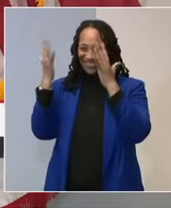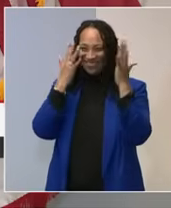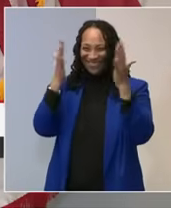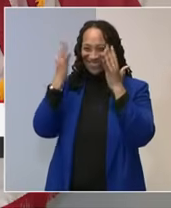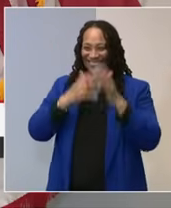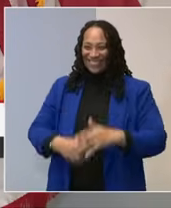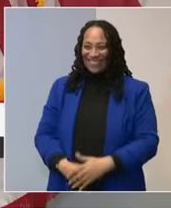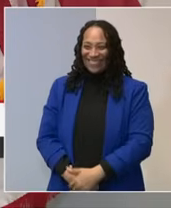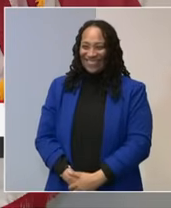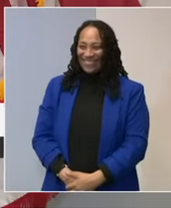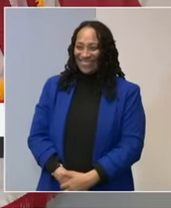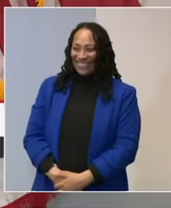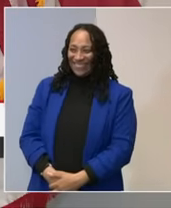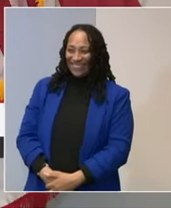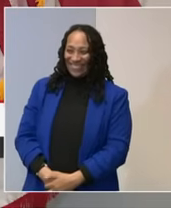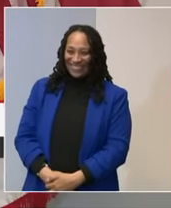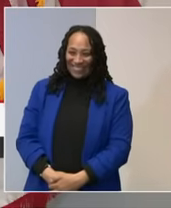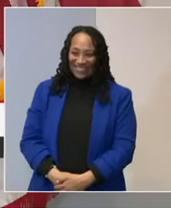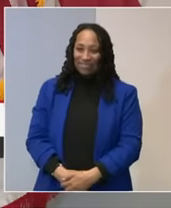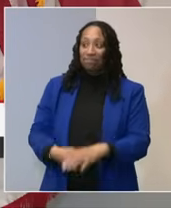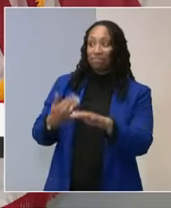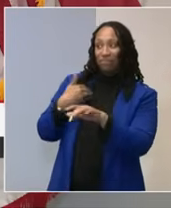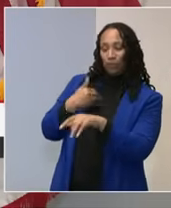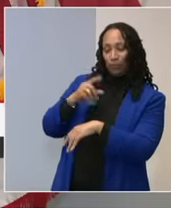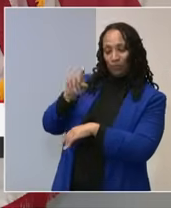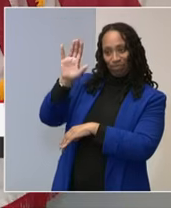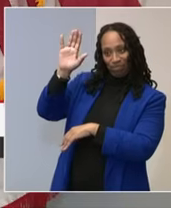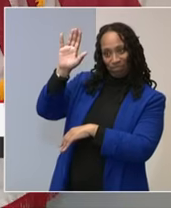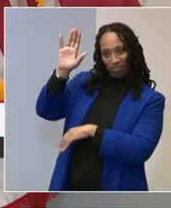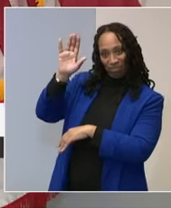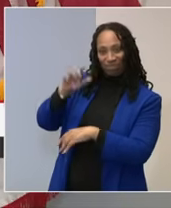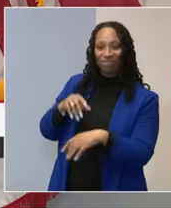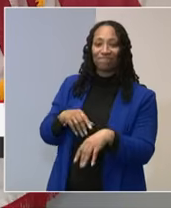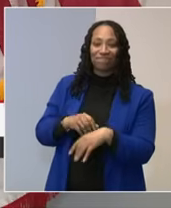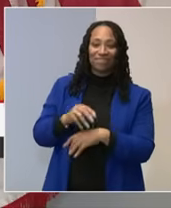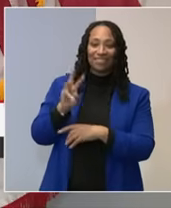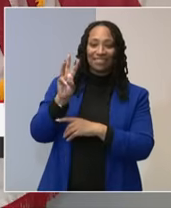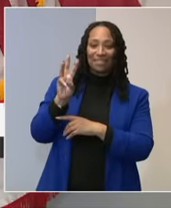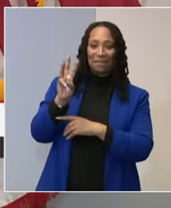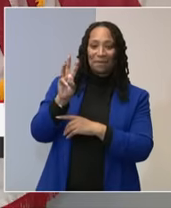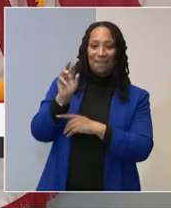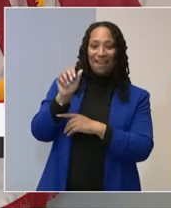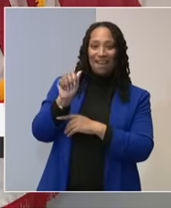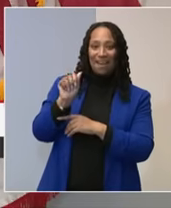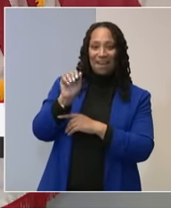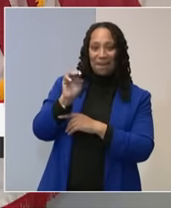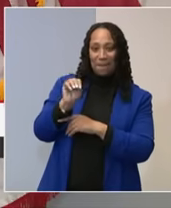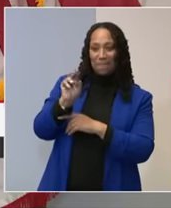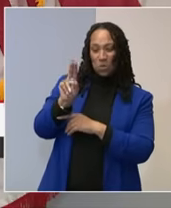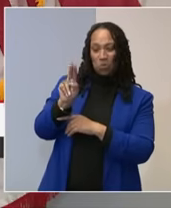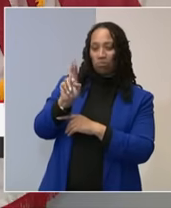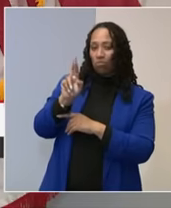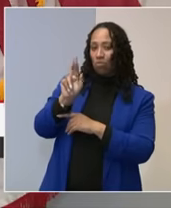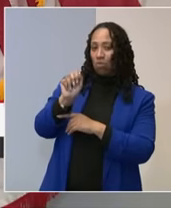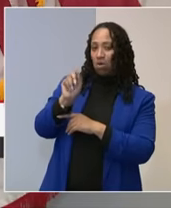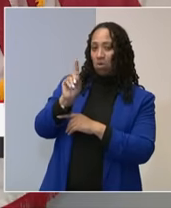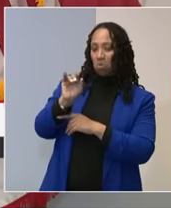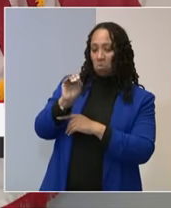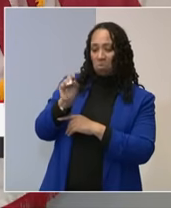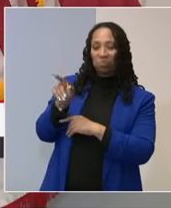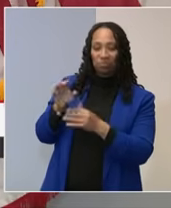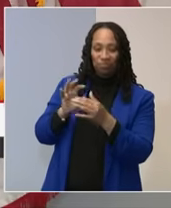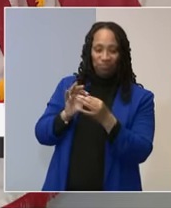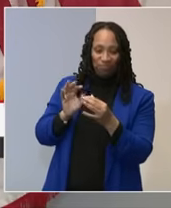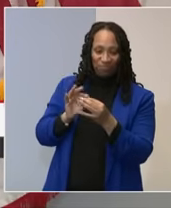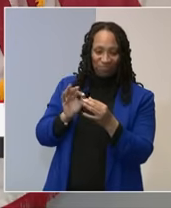Okay, here, I think we're coming here. Okay. Thank you. Alex Coma, WAMU. You won't be on the ballot next year, but for the people that are, they're wondering